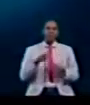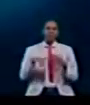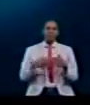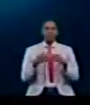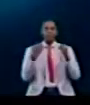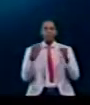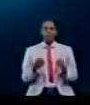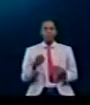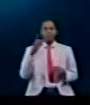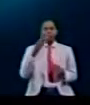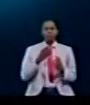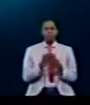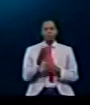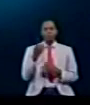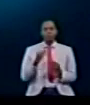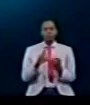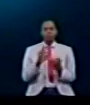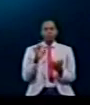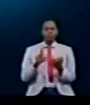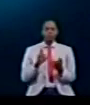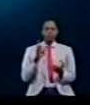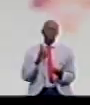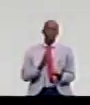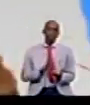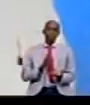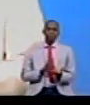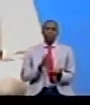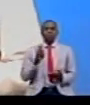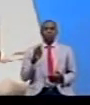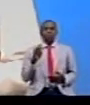that are in this kind of situation.